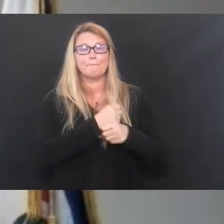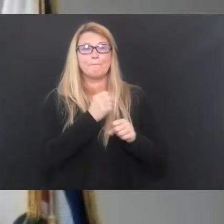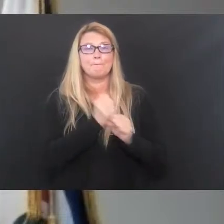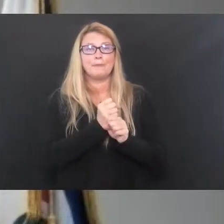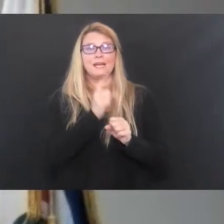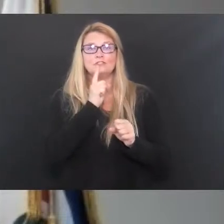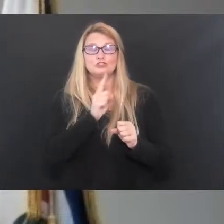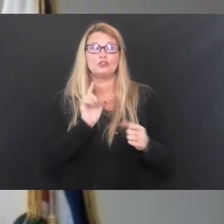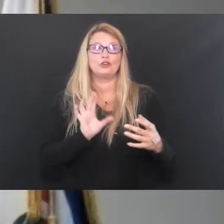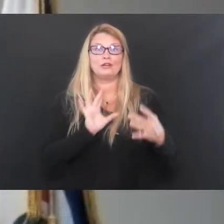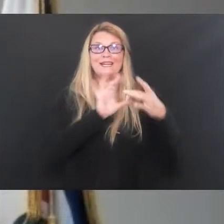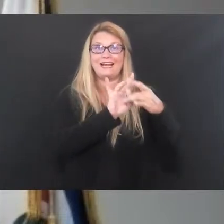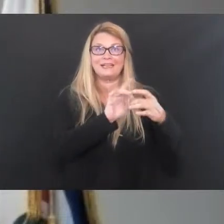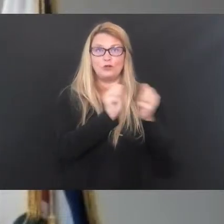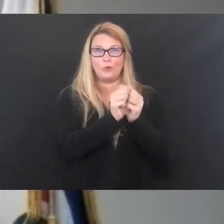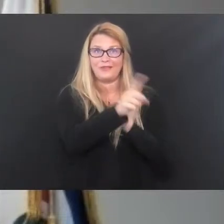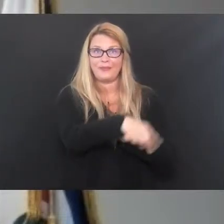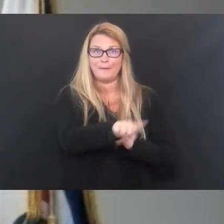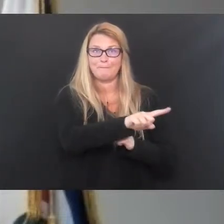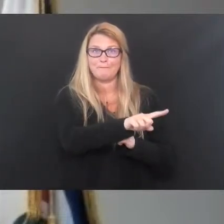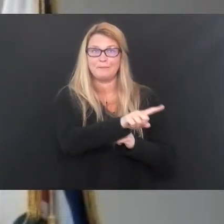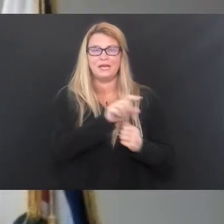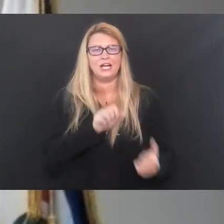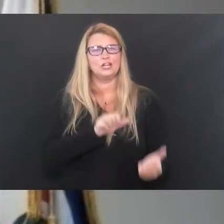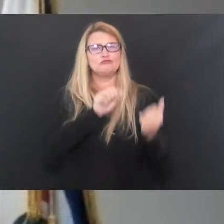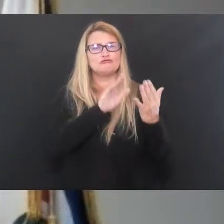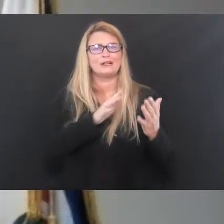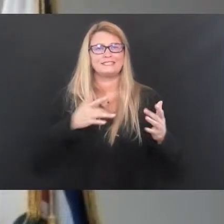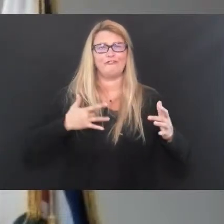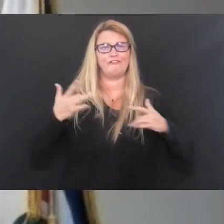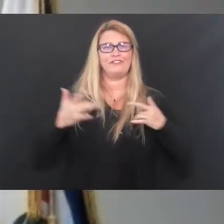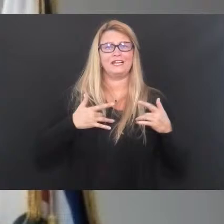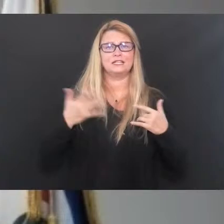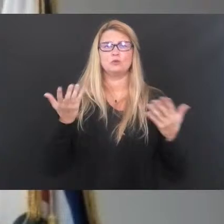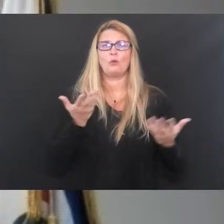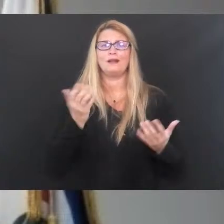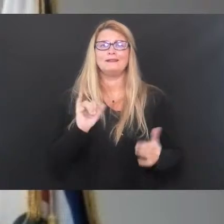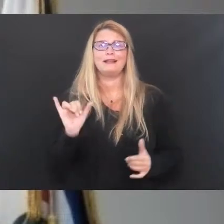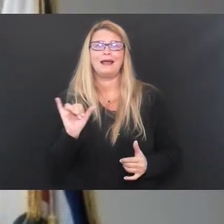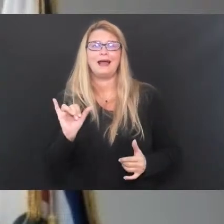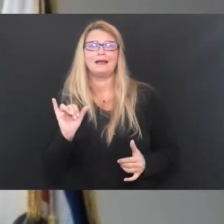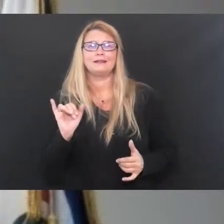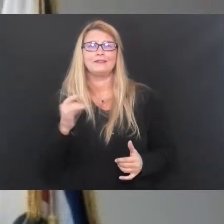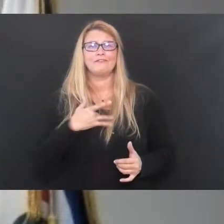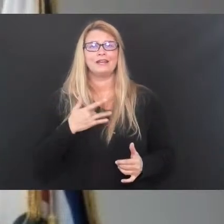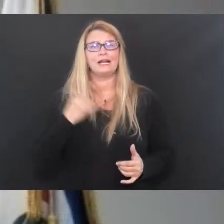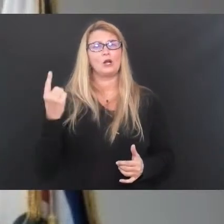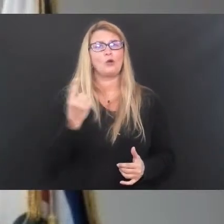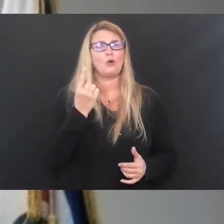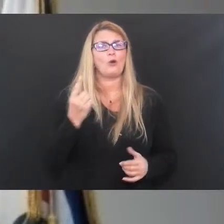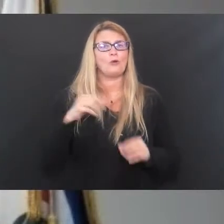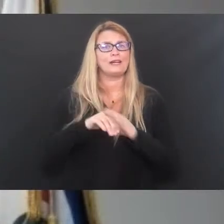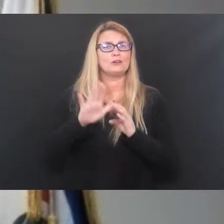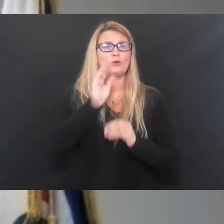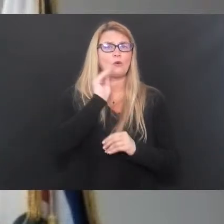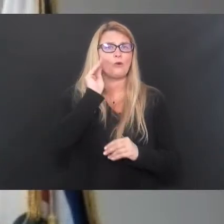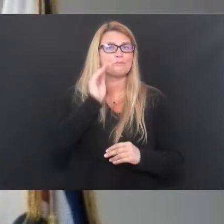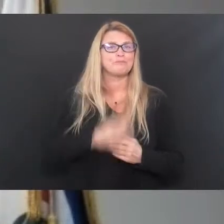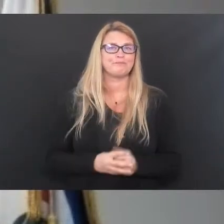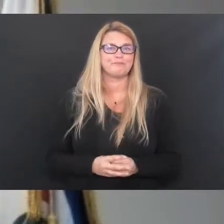especially important in addressing the feelings of isolation that many people have during this